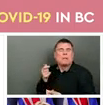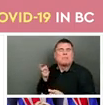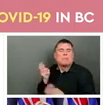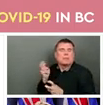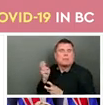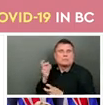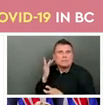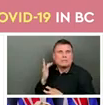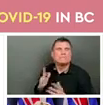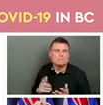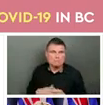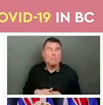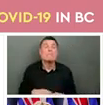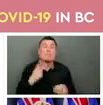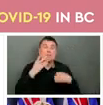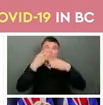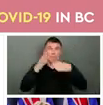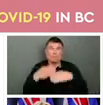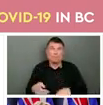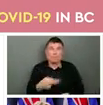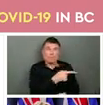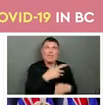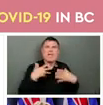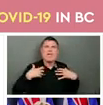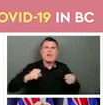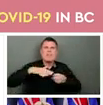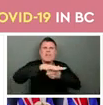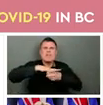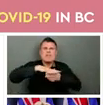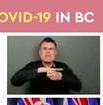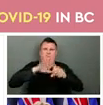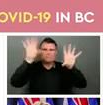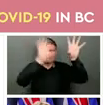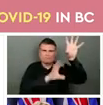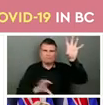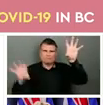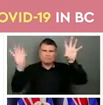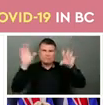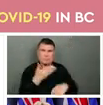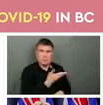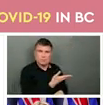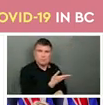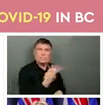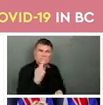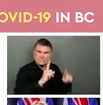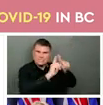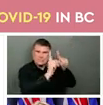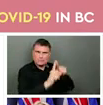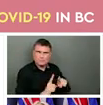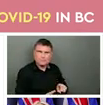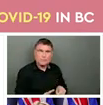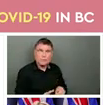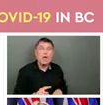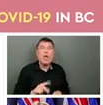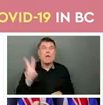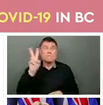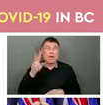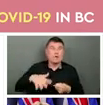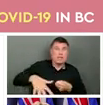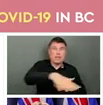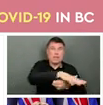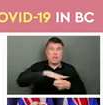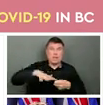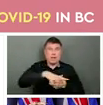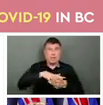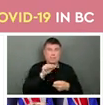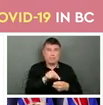slightly different experiences of the pandemic across the province, with the lower mainland having the highest peaks,